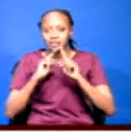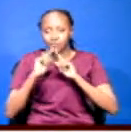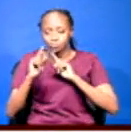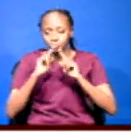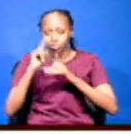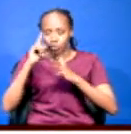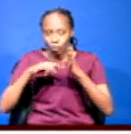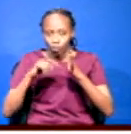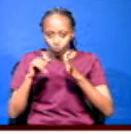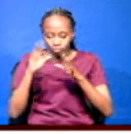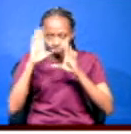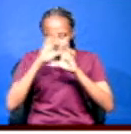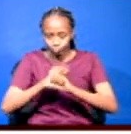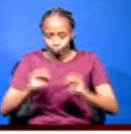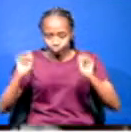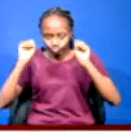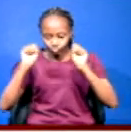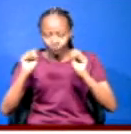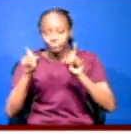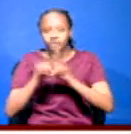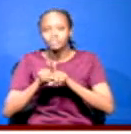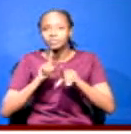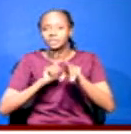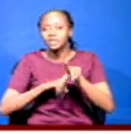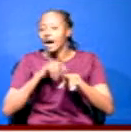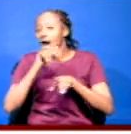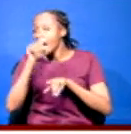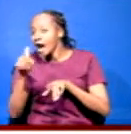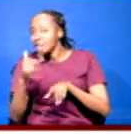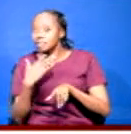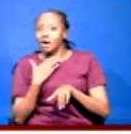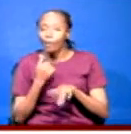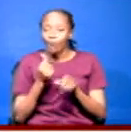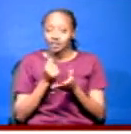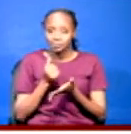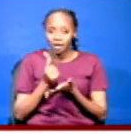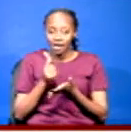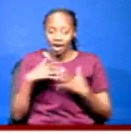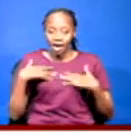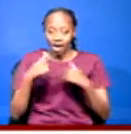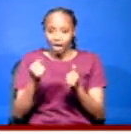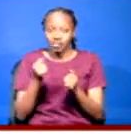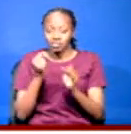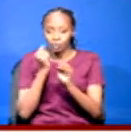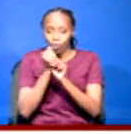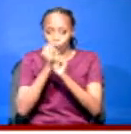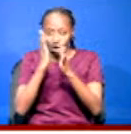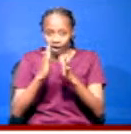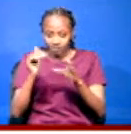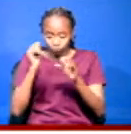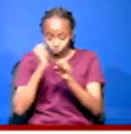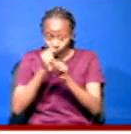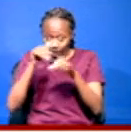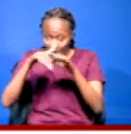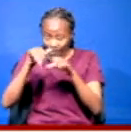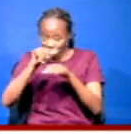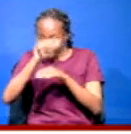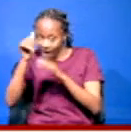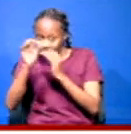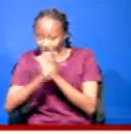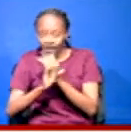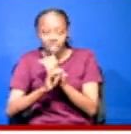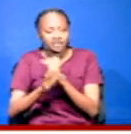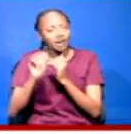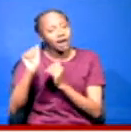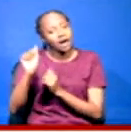in discussions with foreign governments, those that want our health workers to work in their countries, AMREF has agreed that